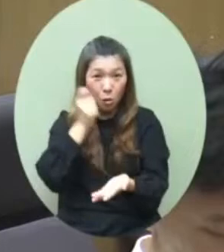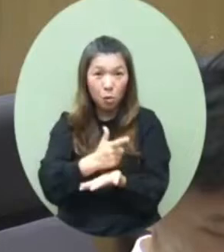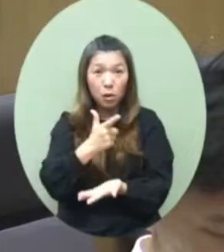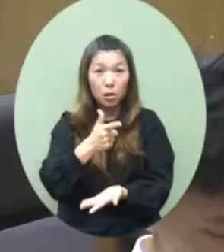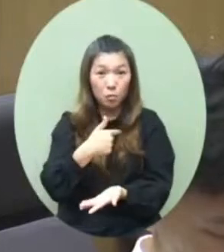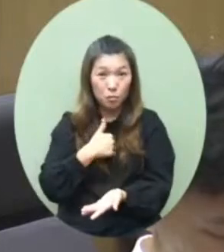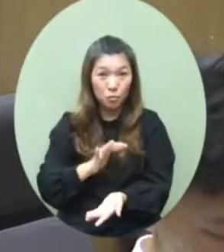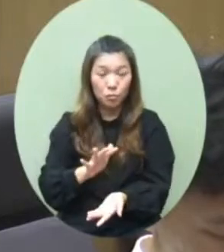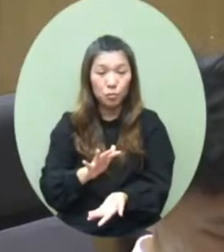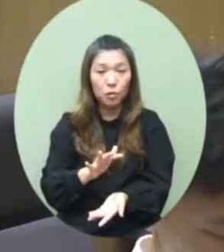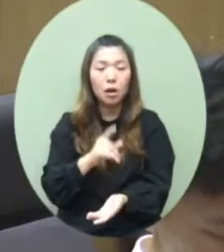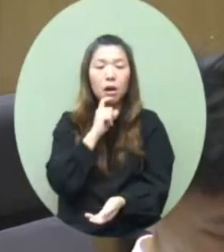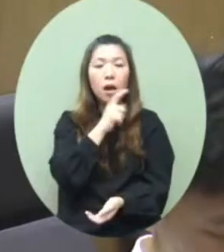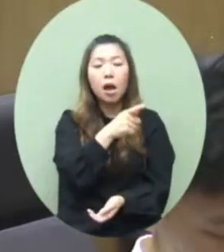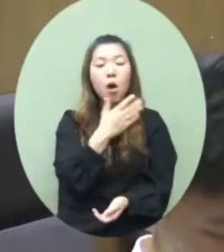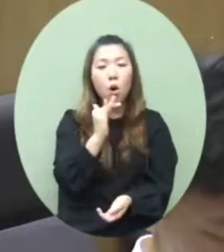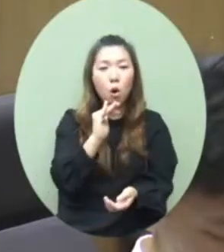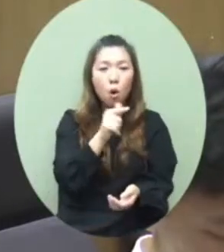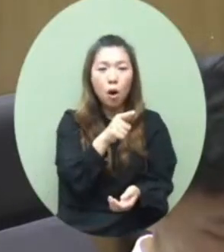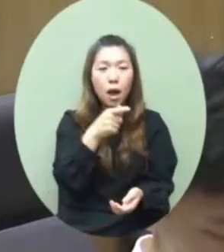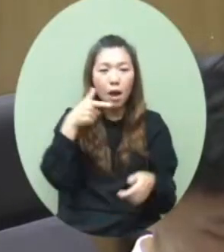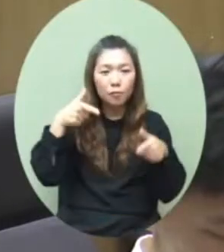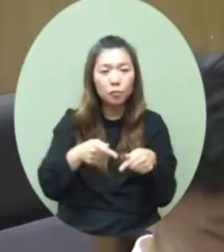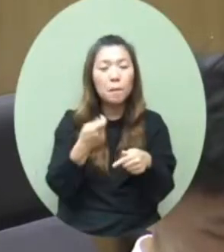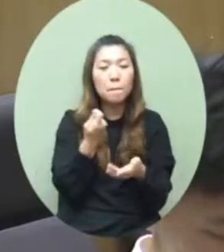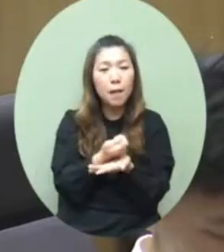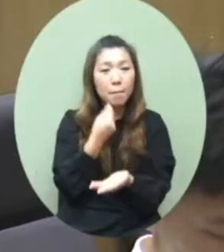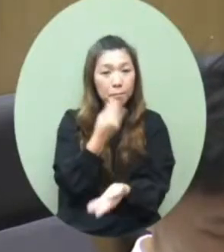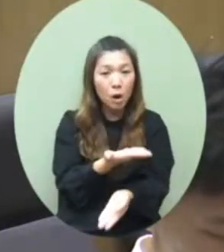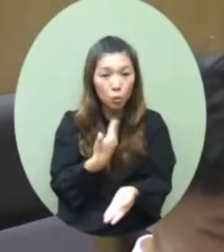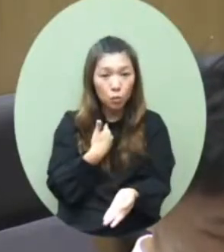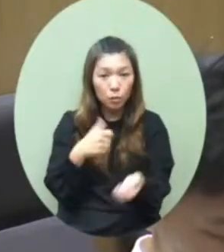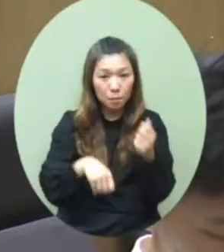from the events? Will there be concessionary